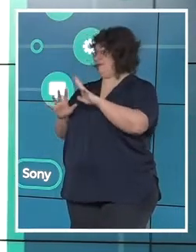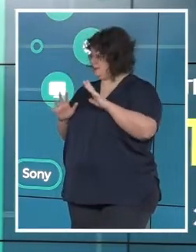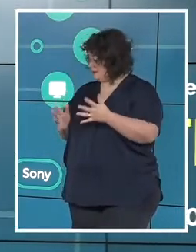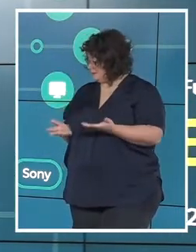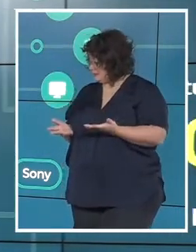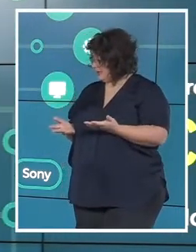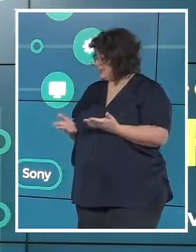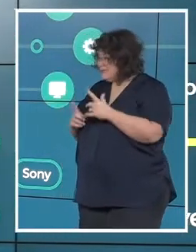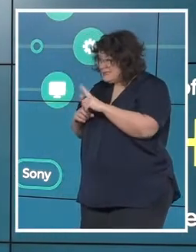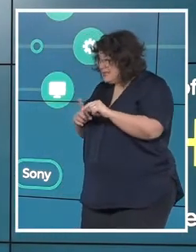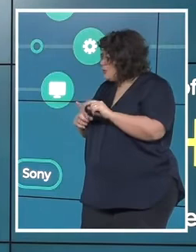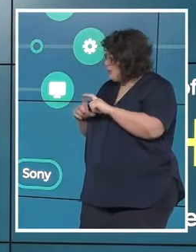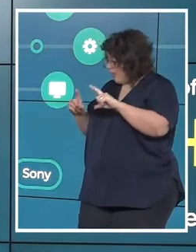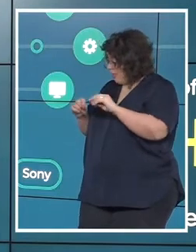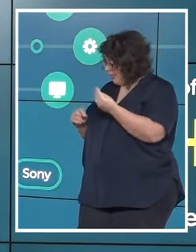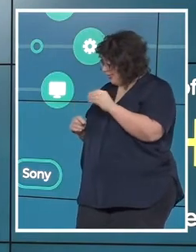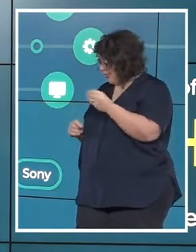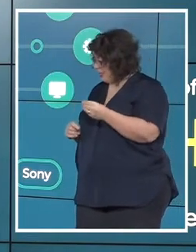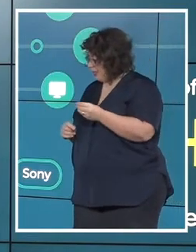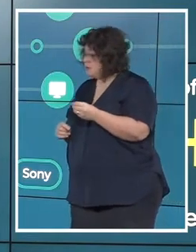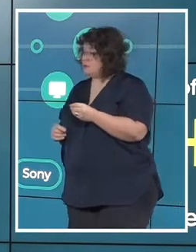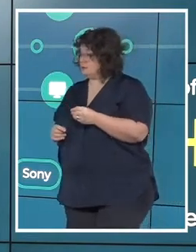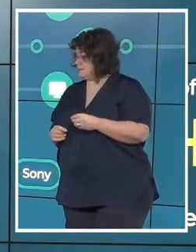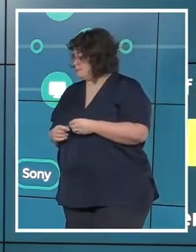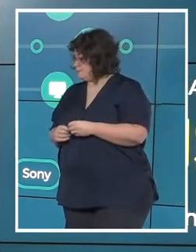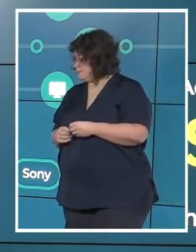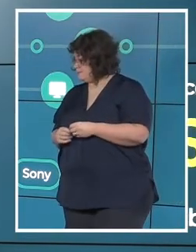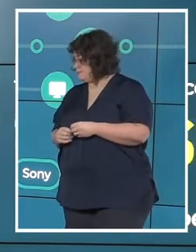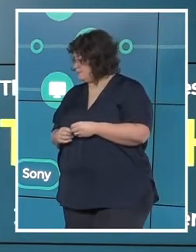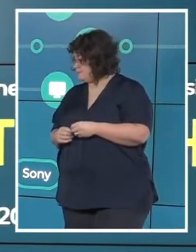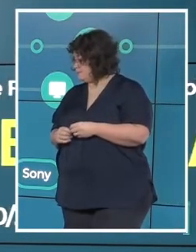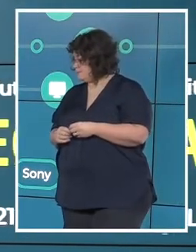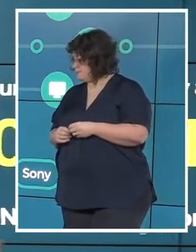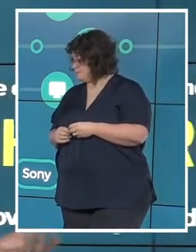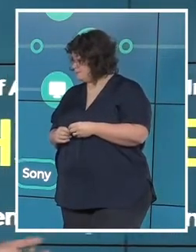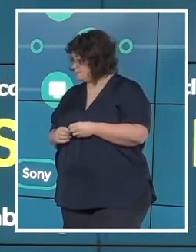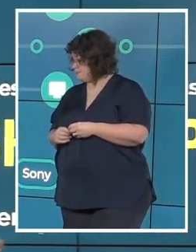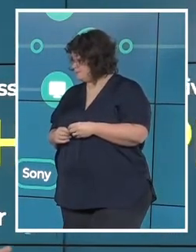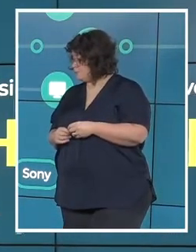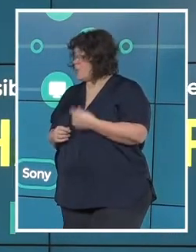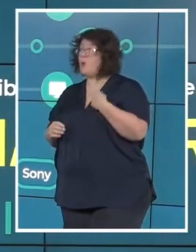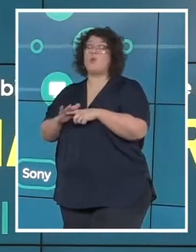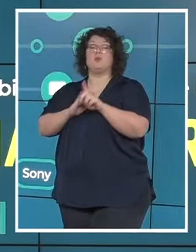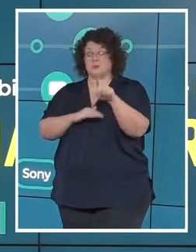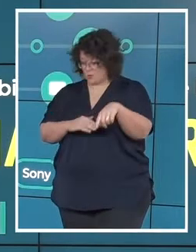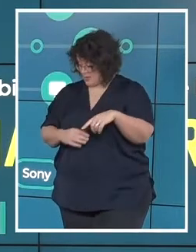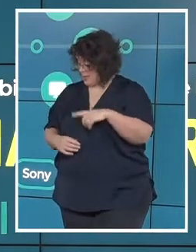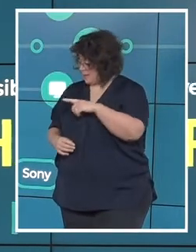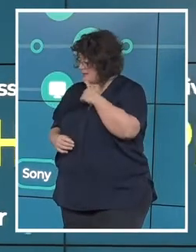I was walking away, they went, wait there, can we just give you a plastic key just in case? Now, this has been a long